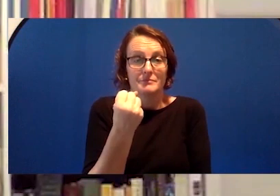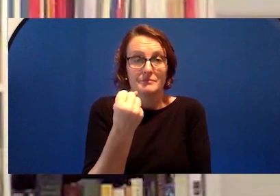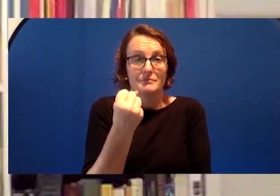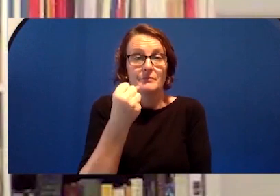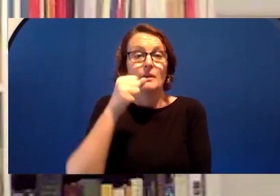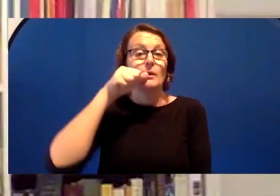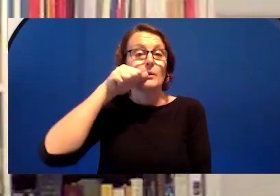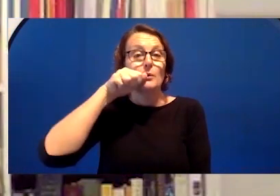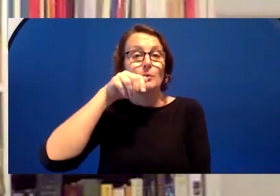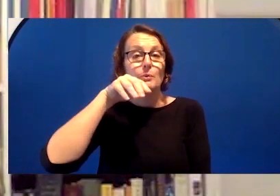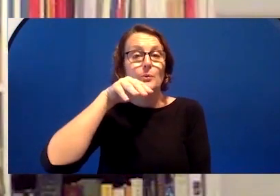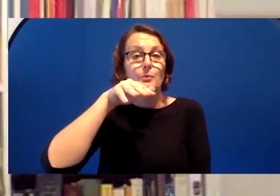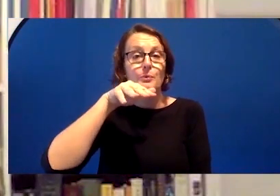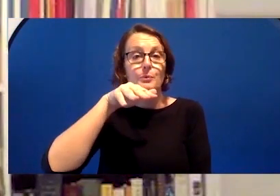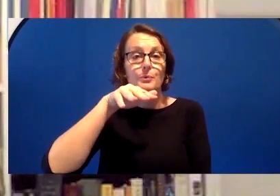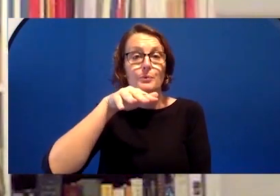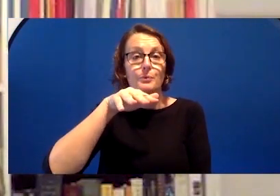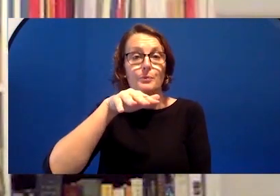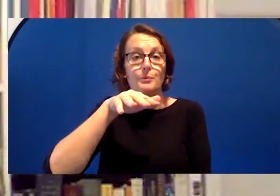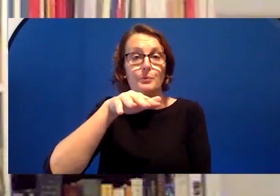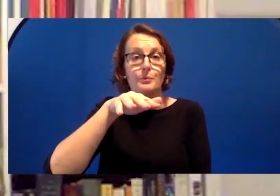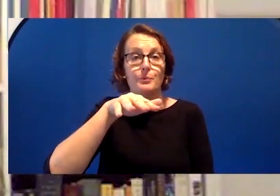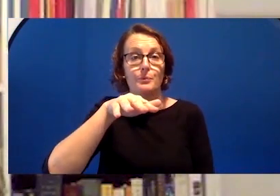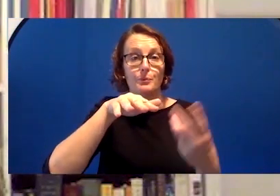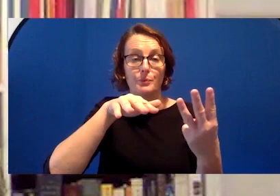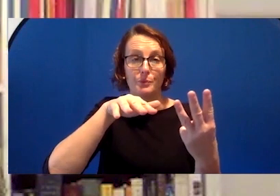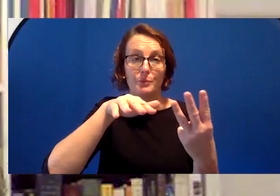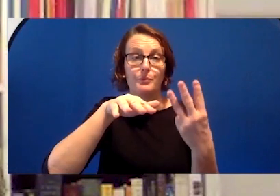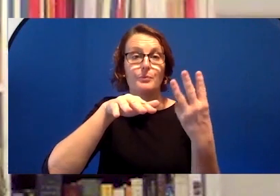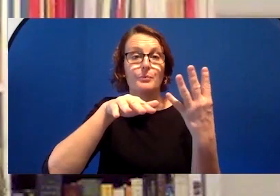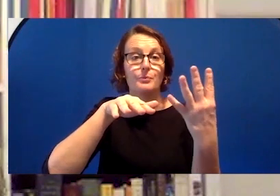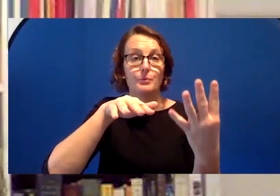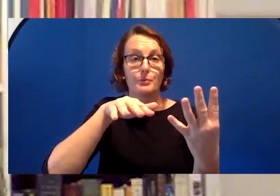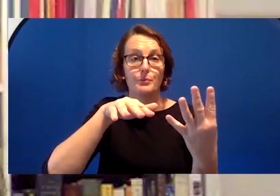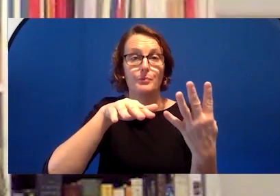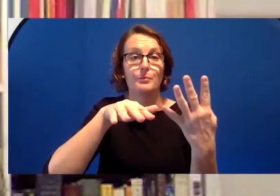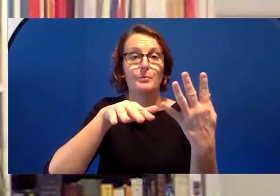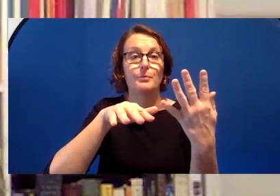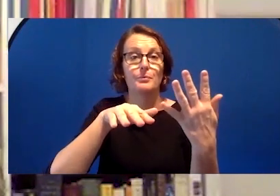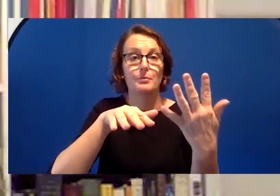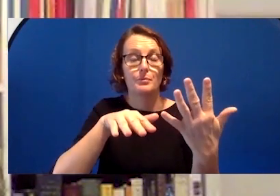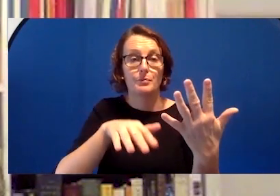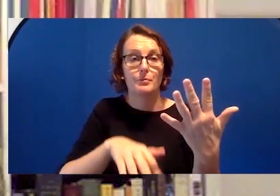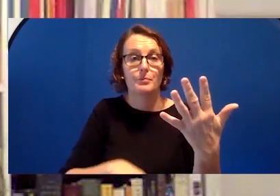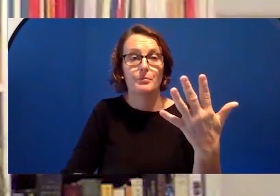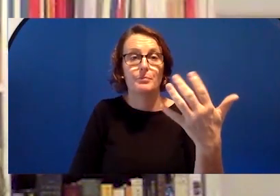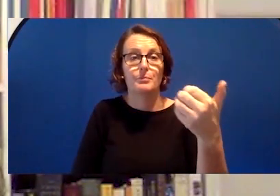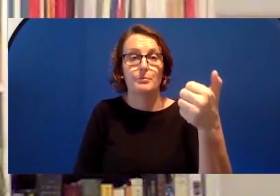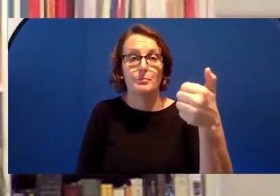And breathe out through your mouth. 2, 3, 4.